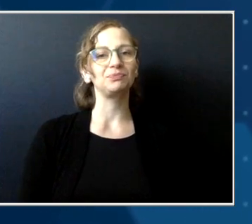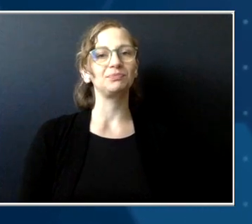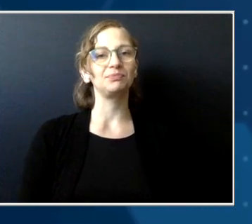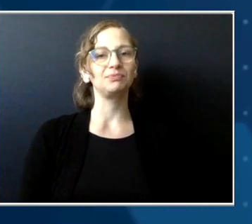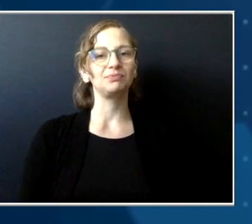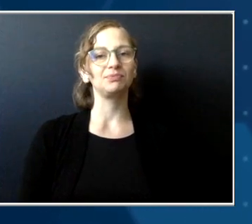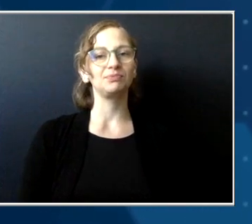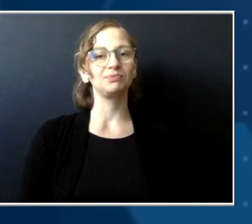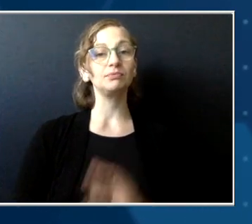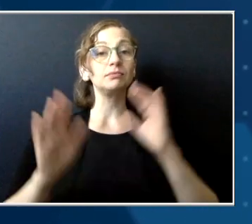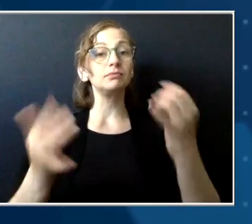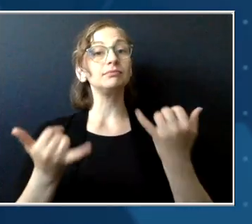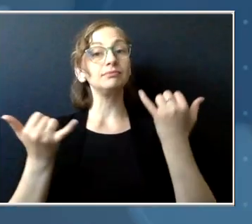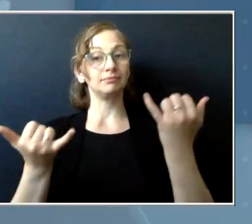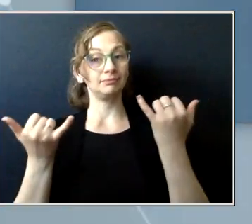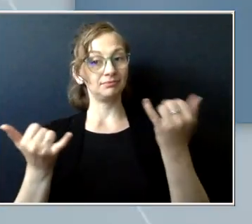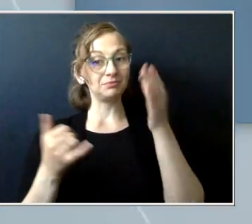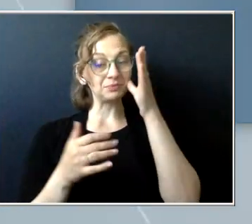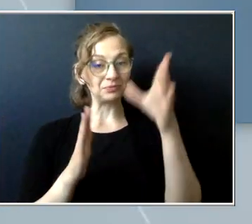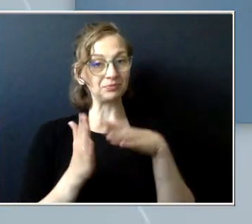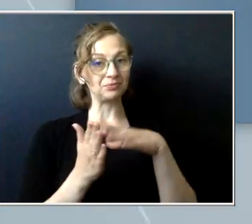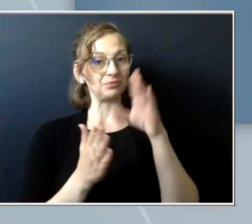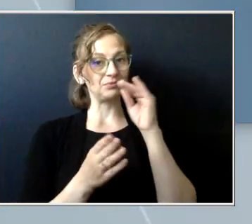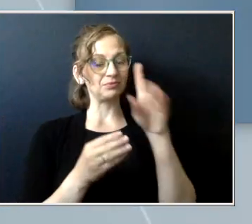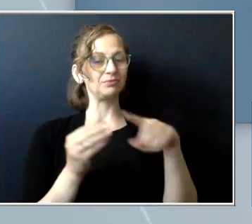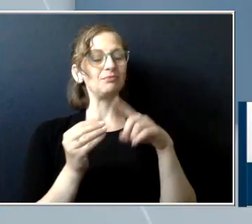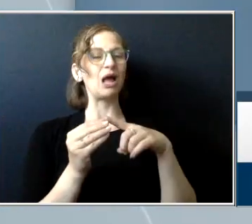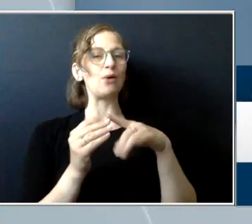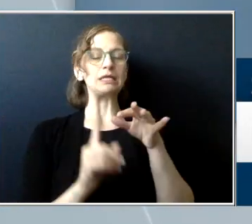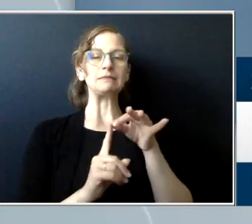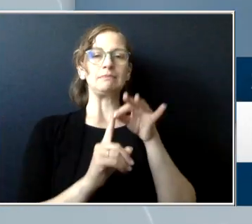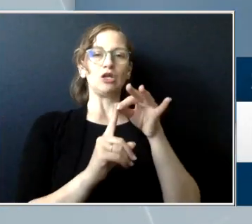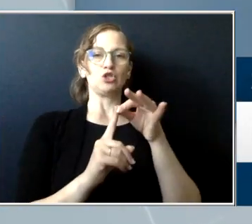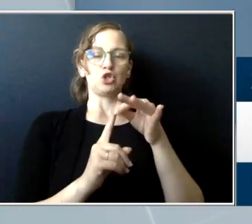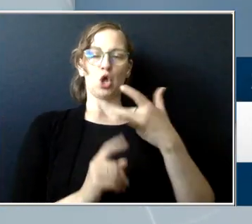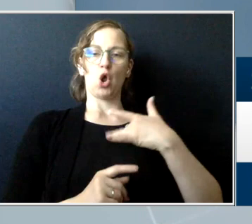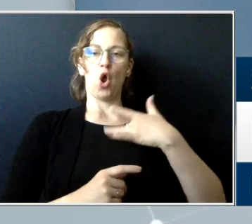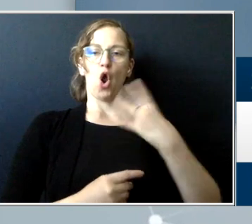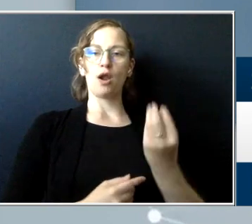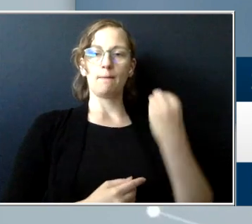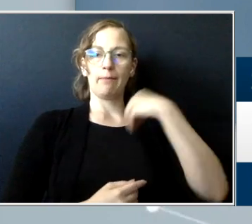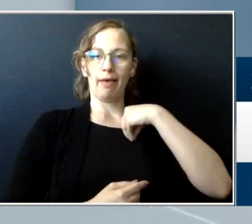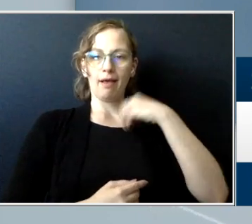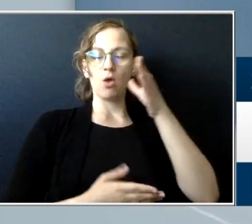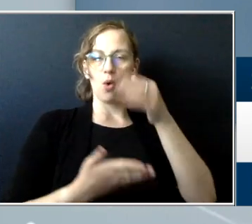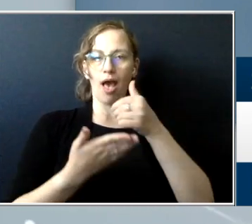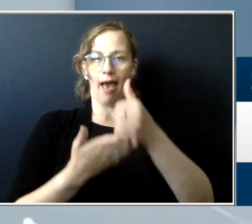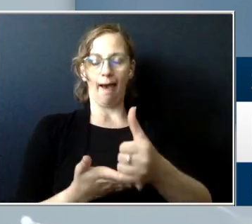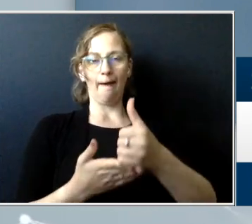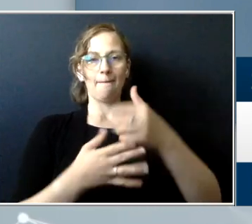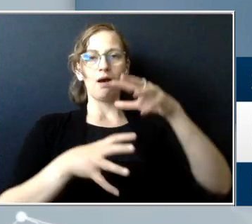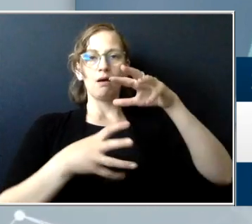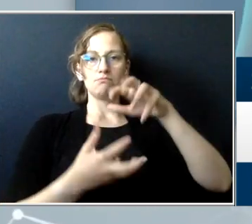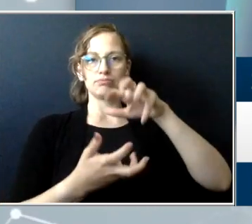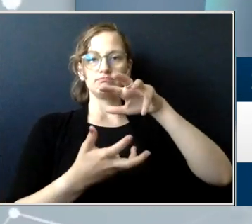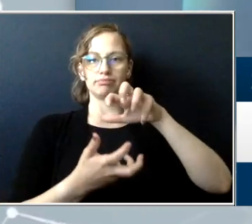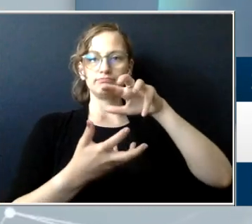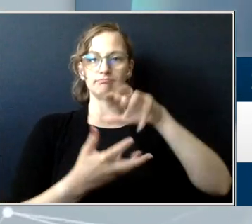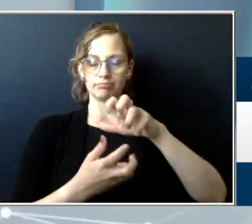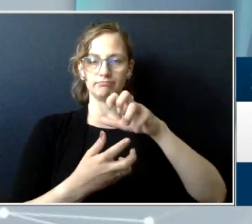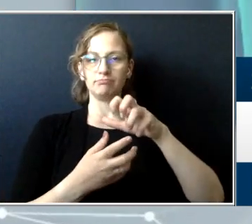Today we're learning more about special heart implants that pump your blood for you. They're called VADs, or ventricular assist